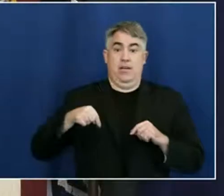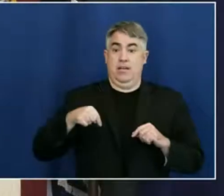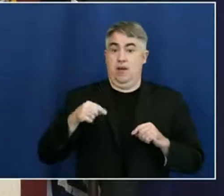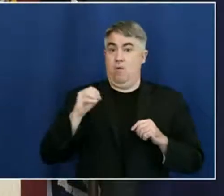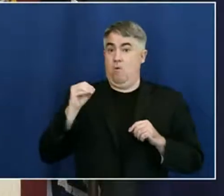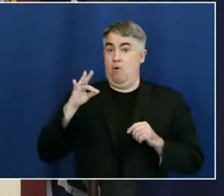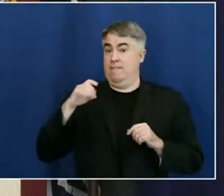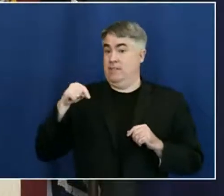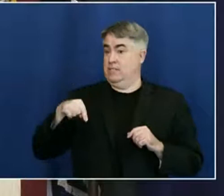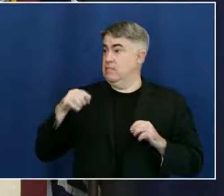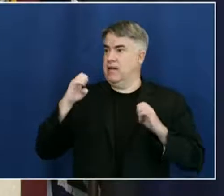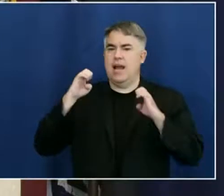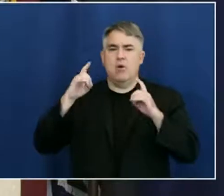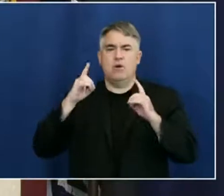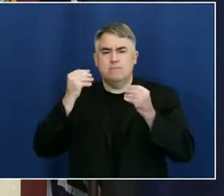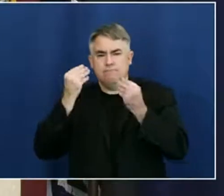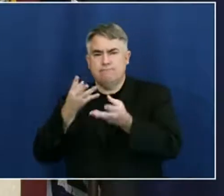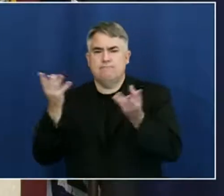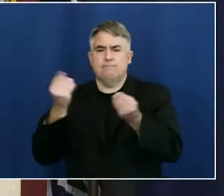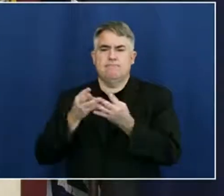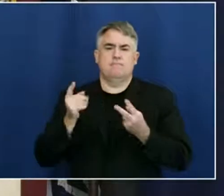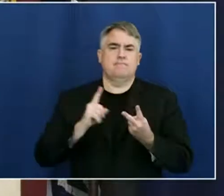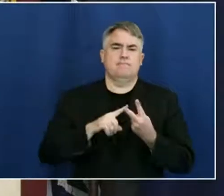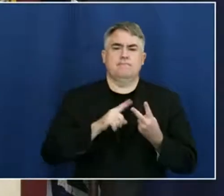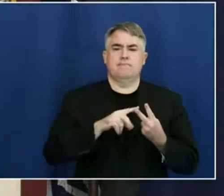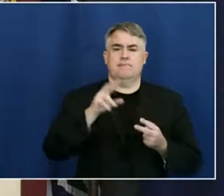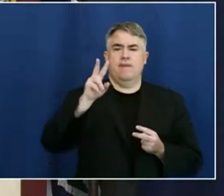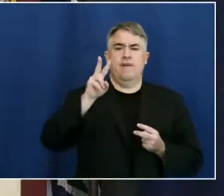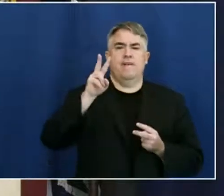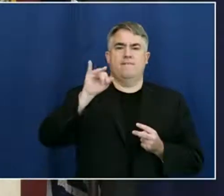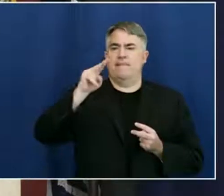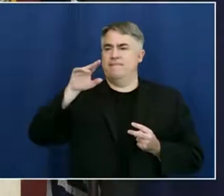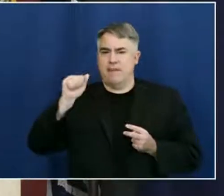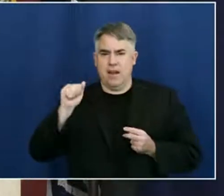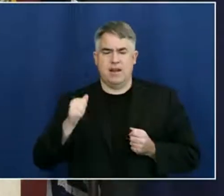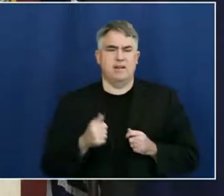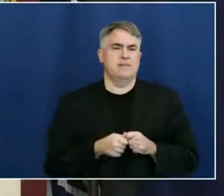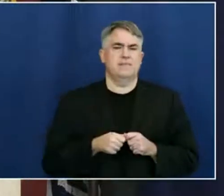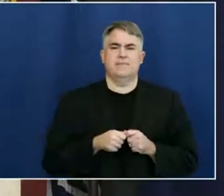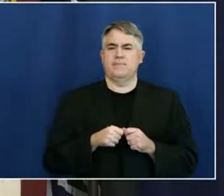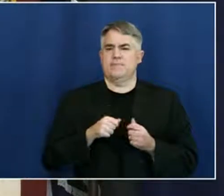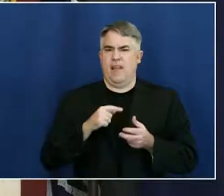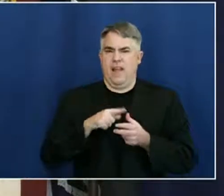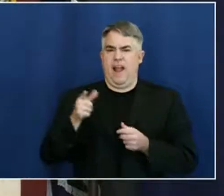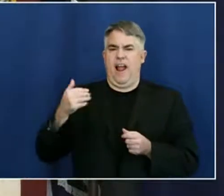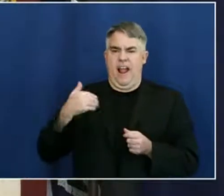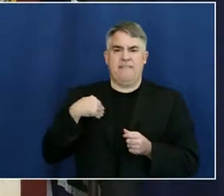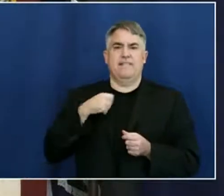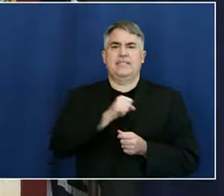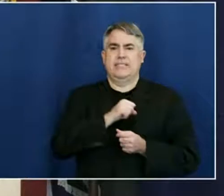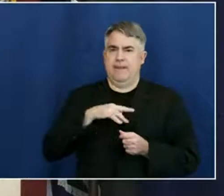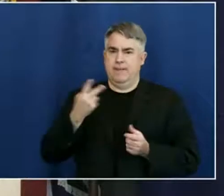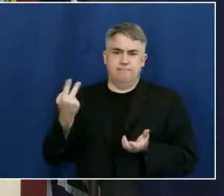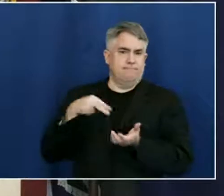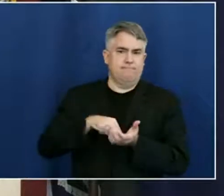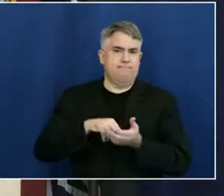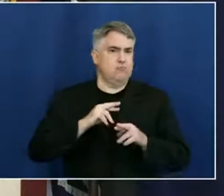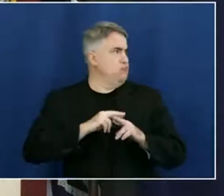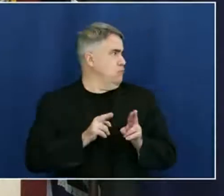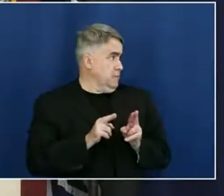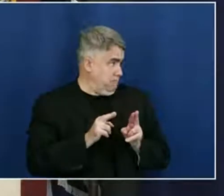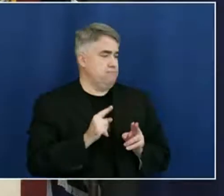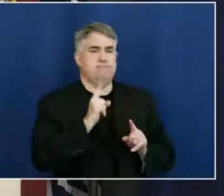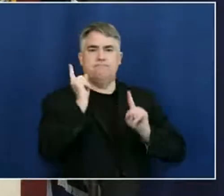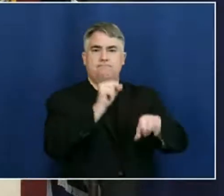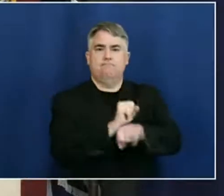build out dedicated sites for teachers and school personnel when we get to that phase, to be able to have additional sites that they can